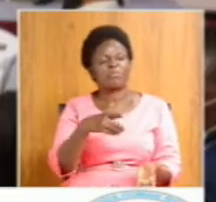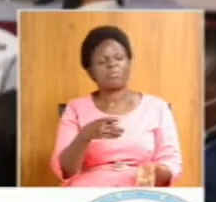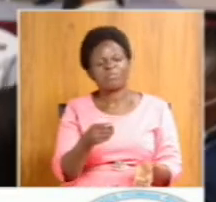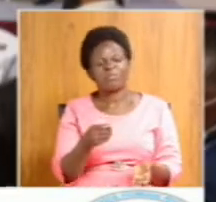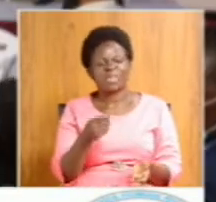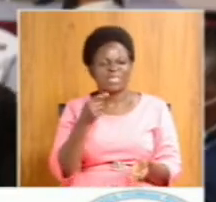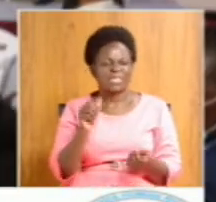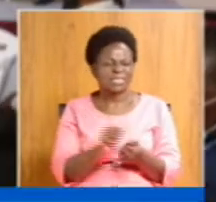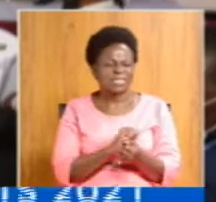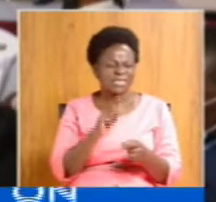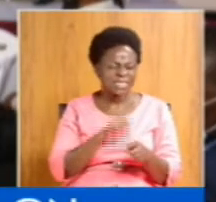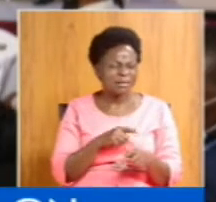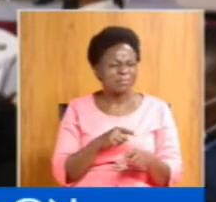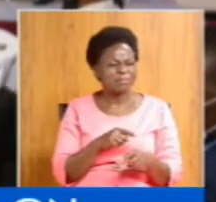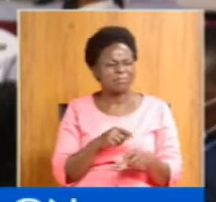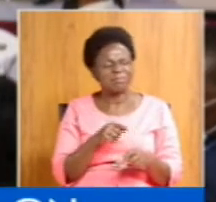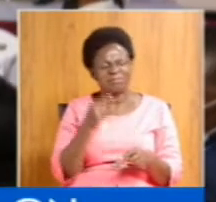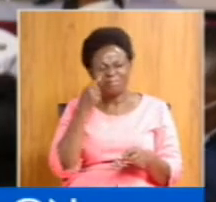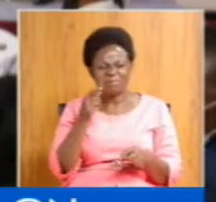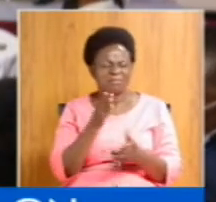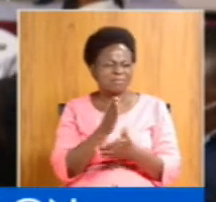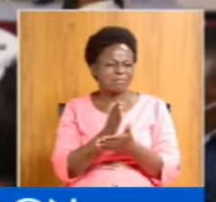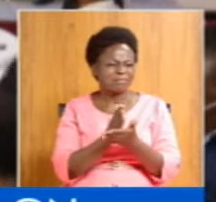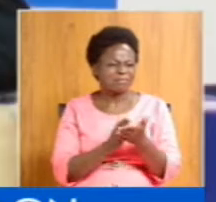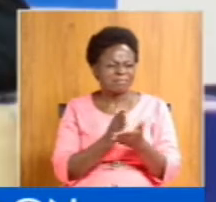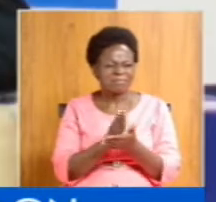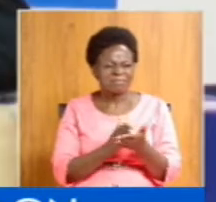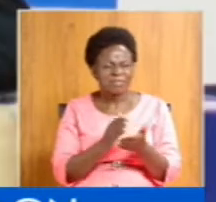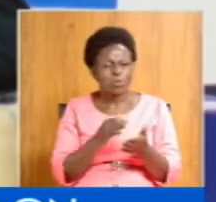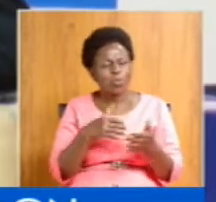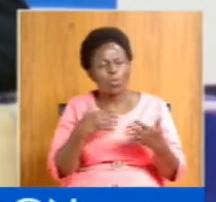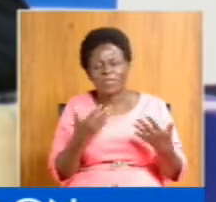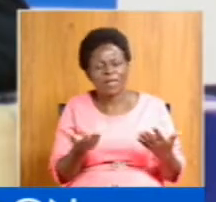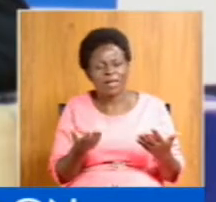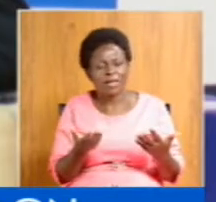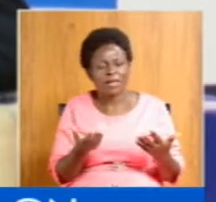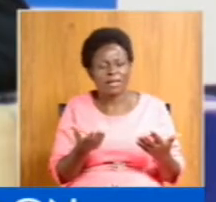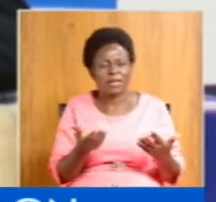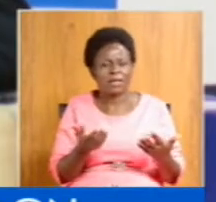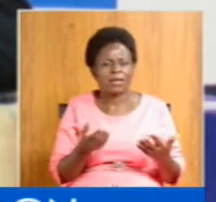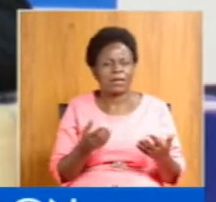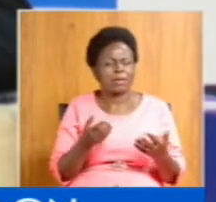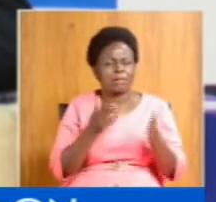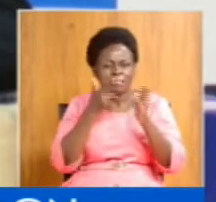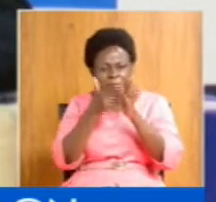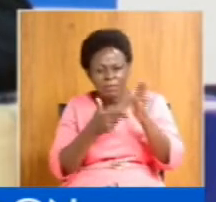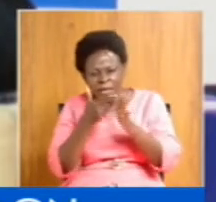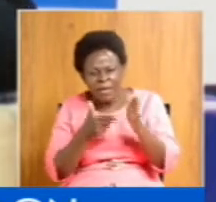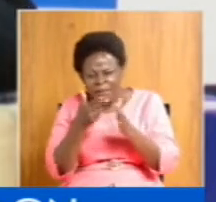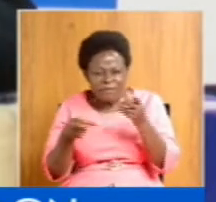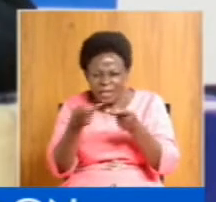take a lot of time on watching certain whether they are, they call them films or